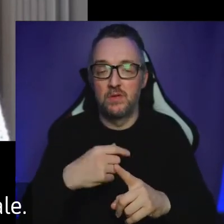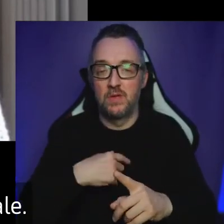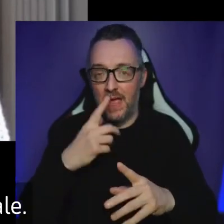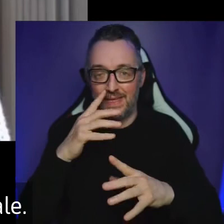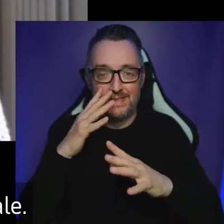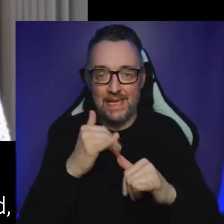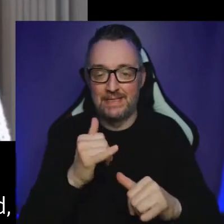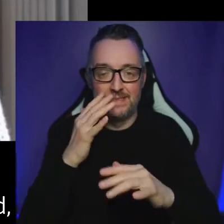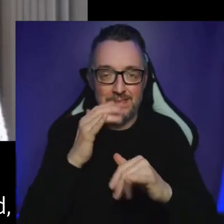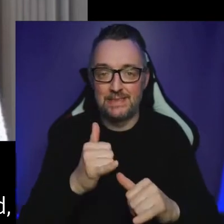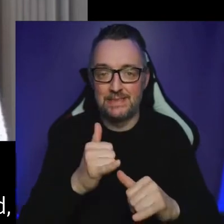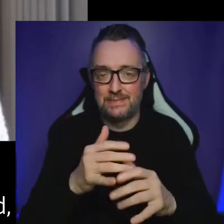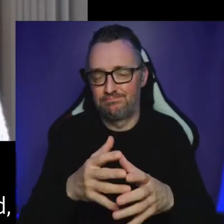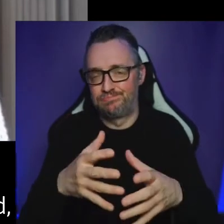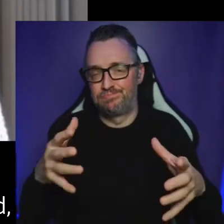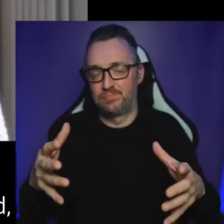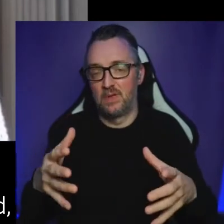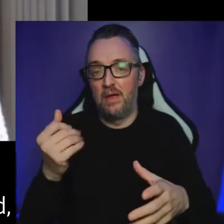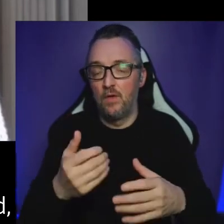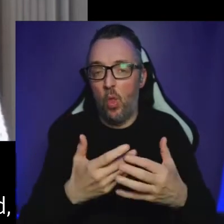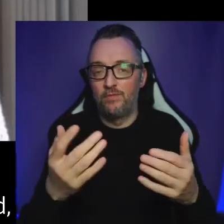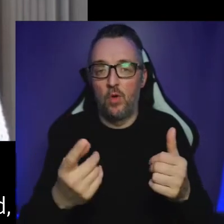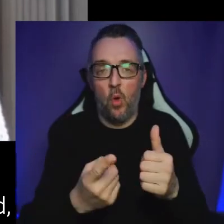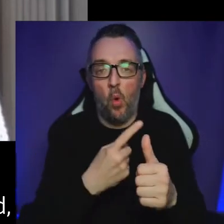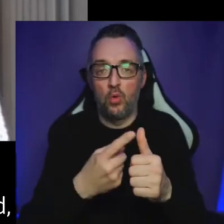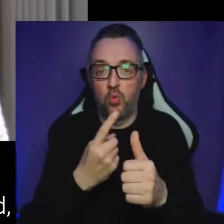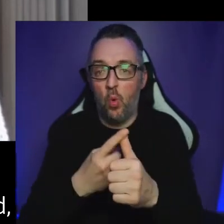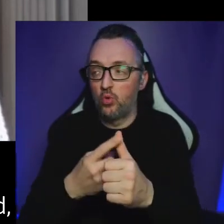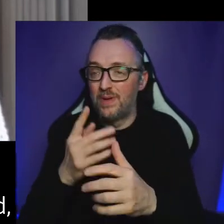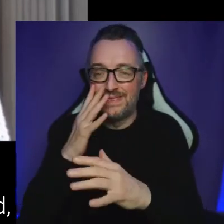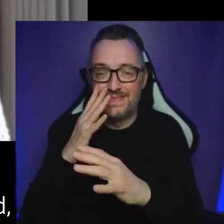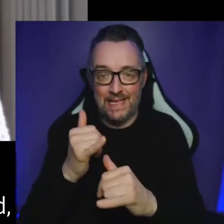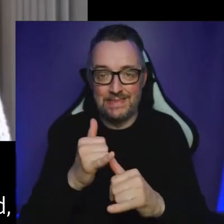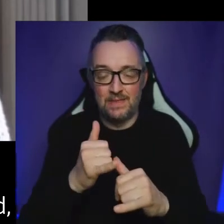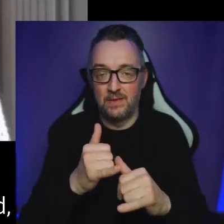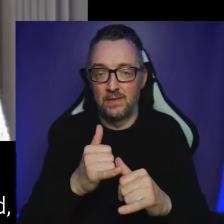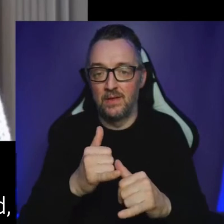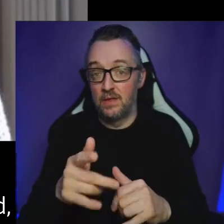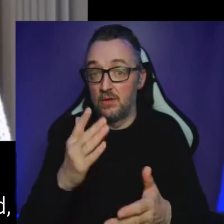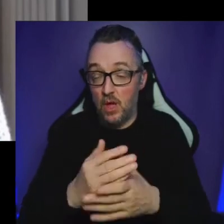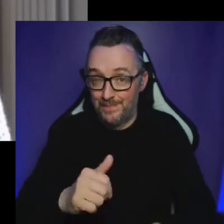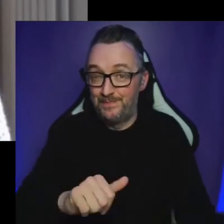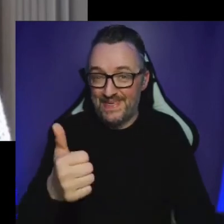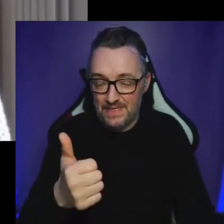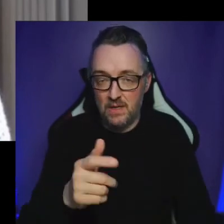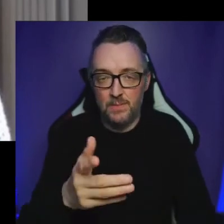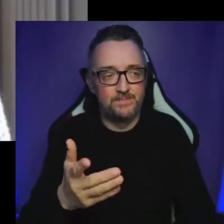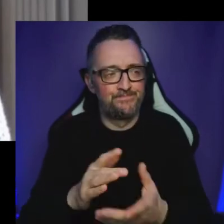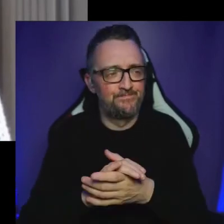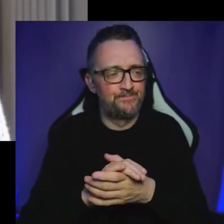scale. So there are a lot of automated testing, accessibility testing platforms. They're very good, but they're